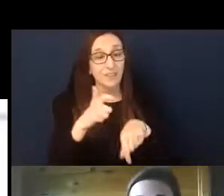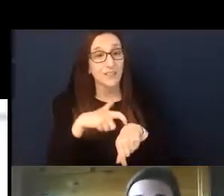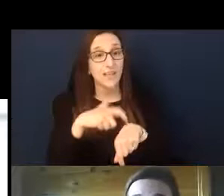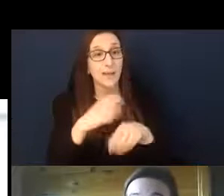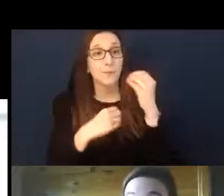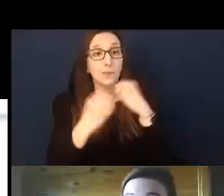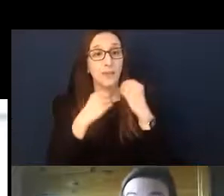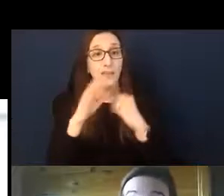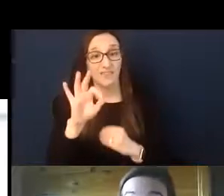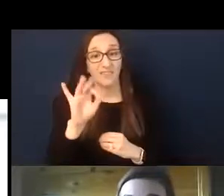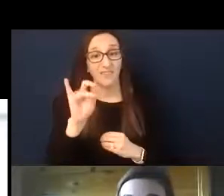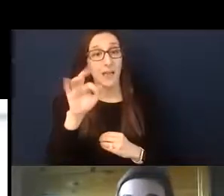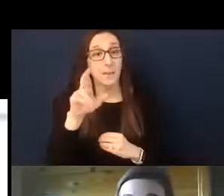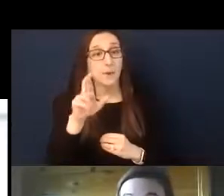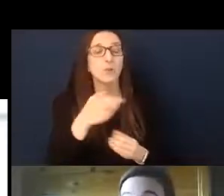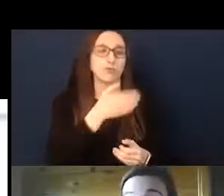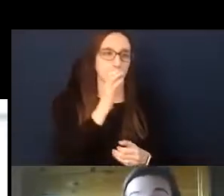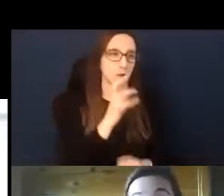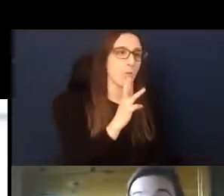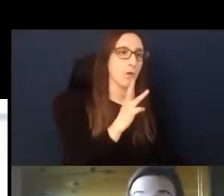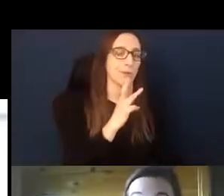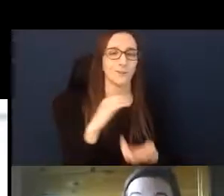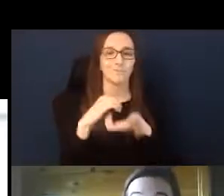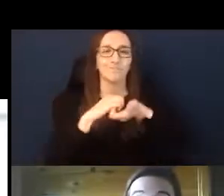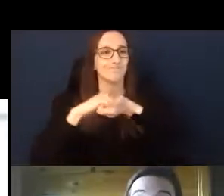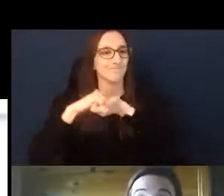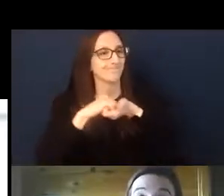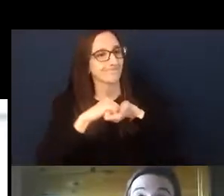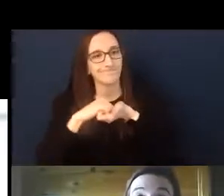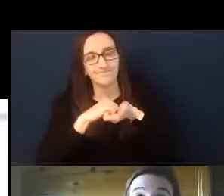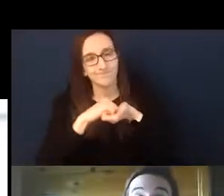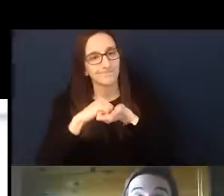want to be drinking water. They kind of go hand in hand.